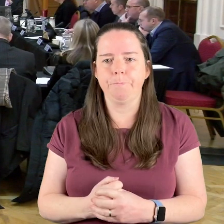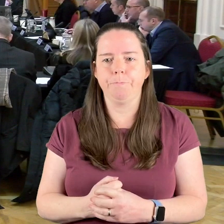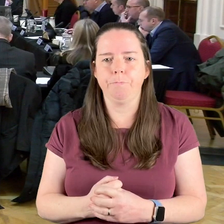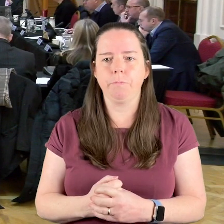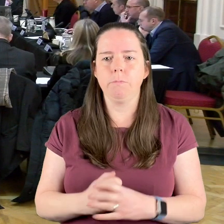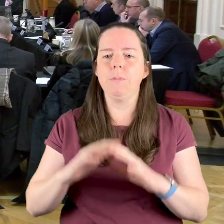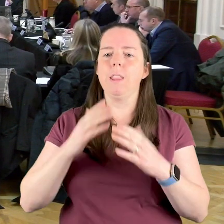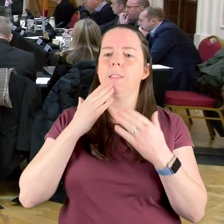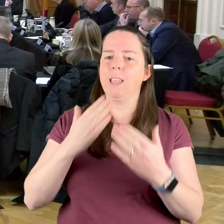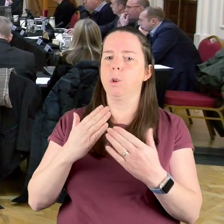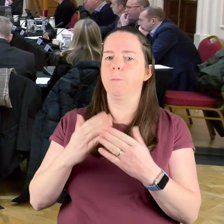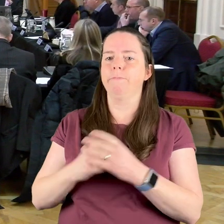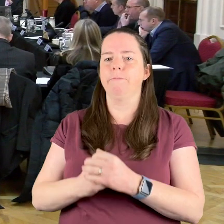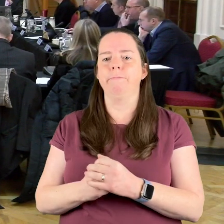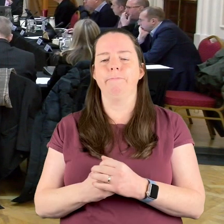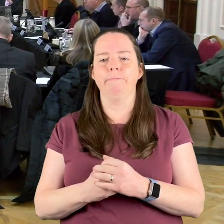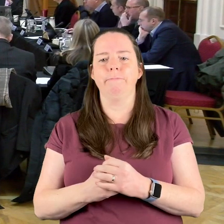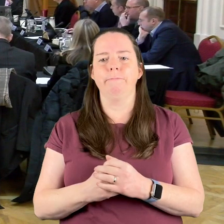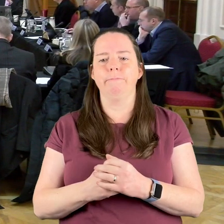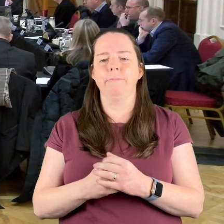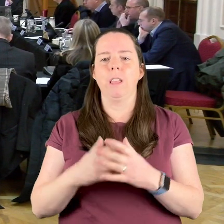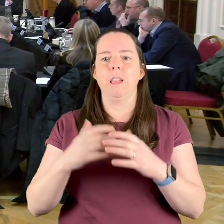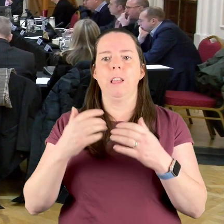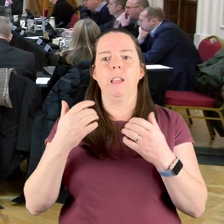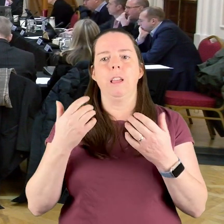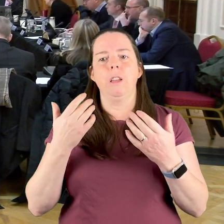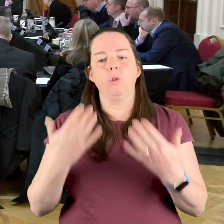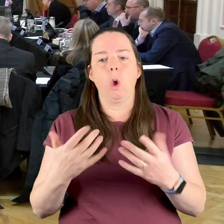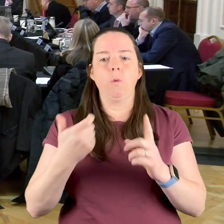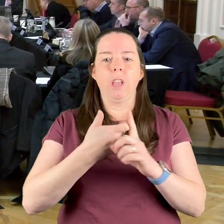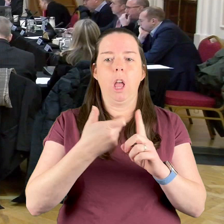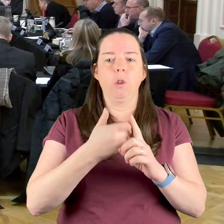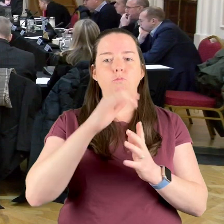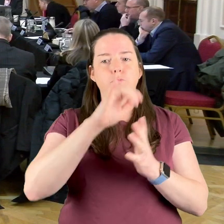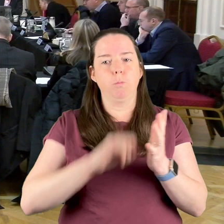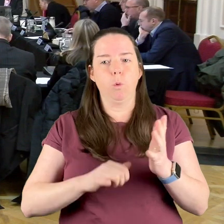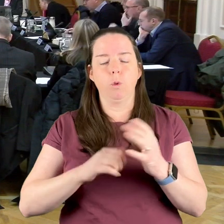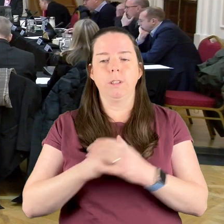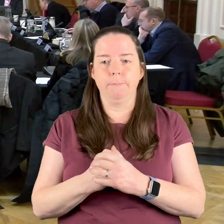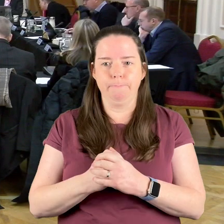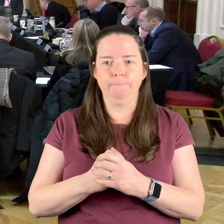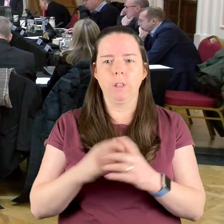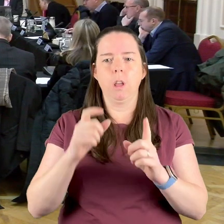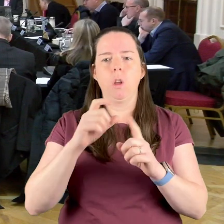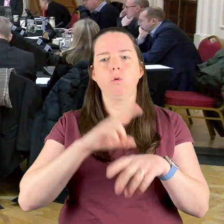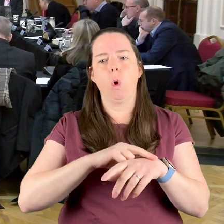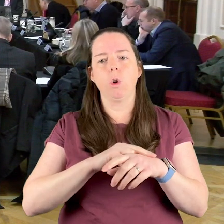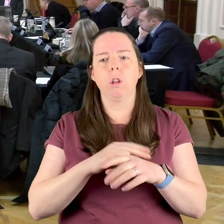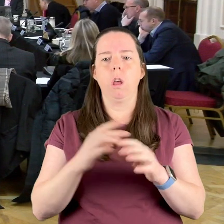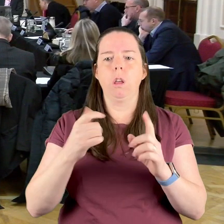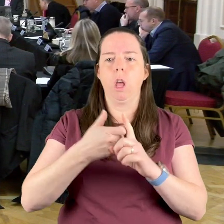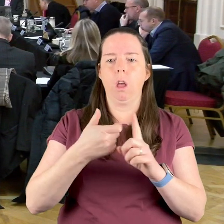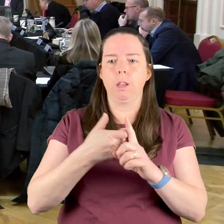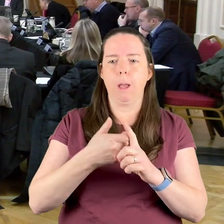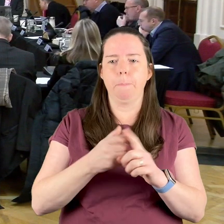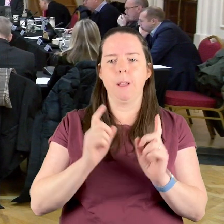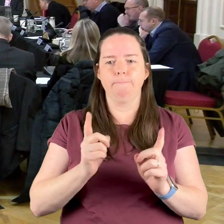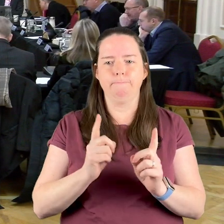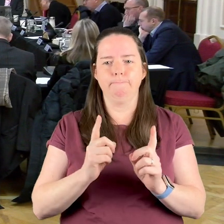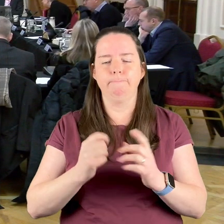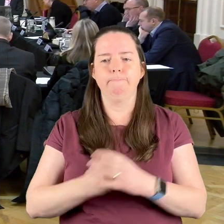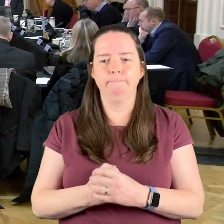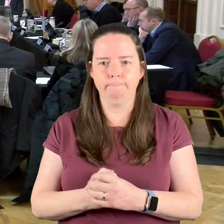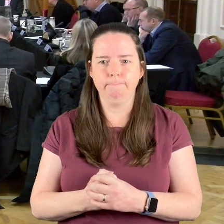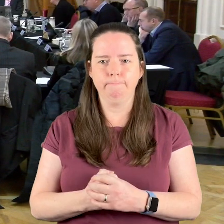you. Thank you. The system is working now. Sorry about the last time. So Kirkup reports. Dr. B. Kirkup